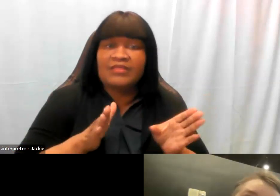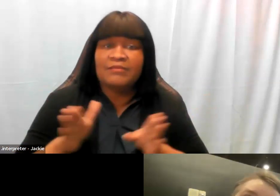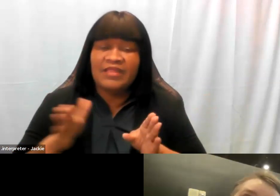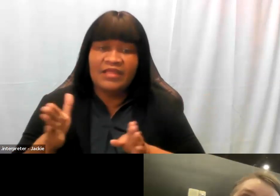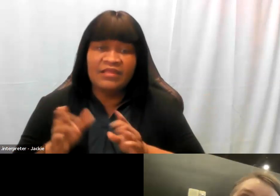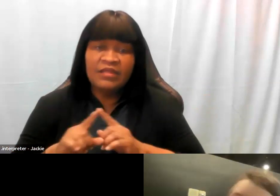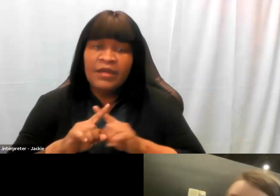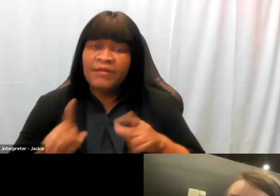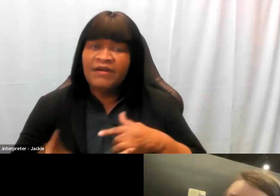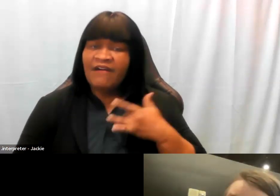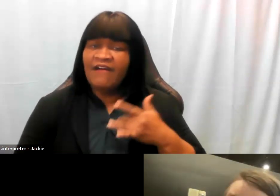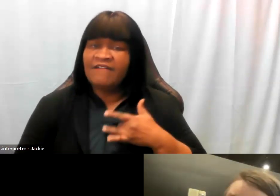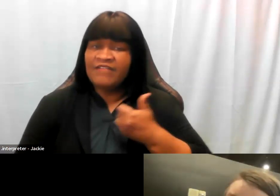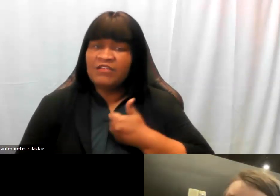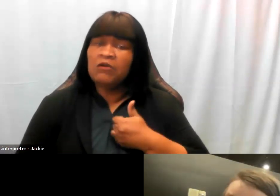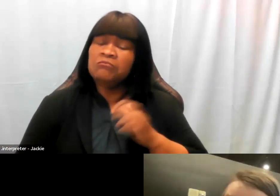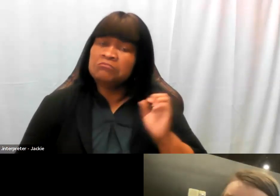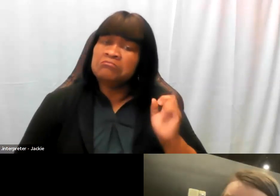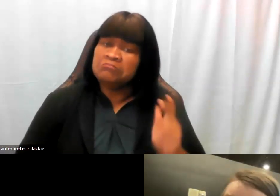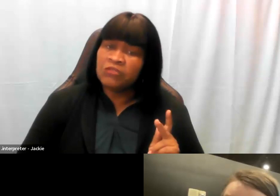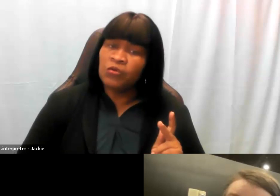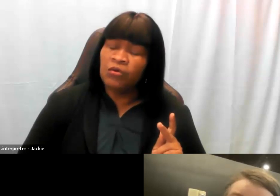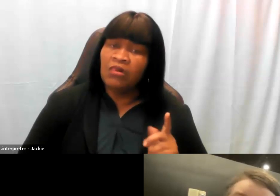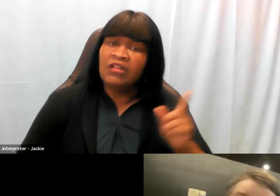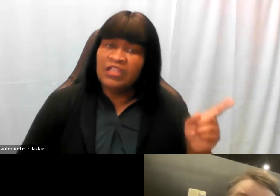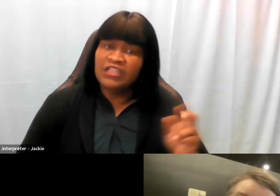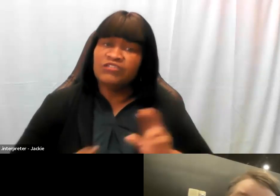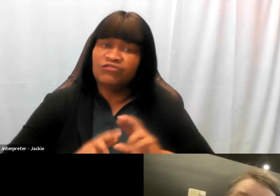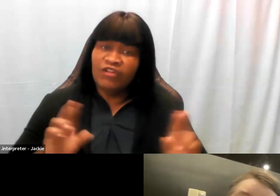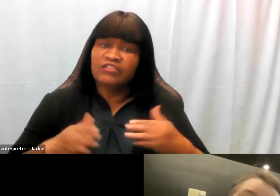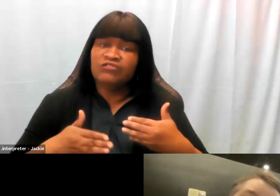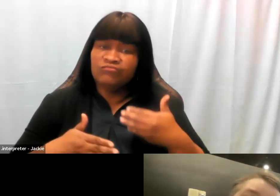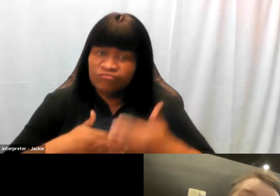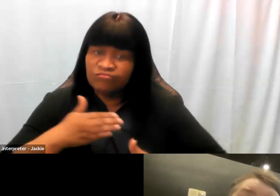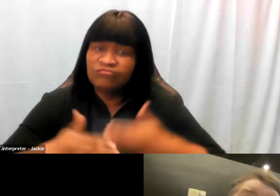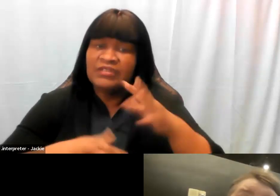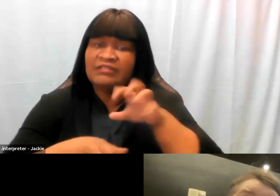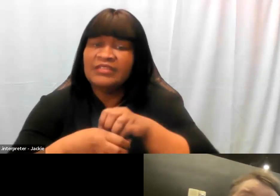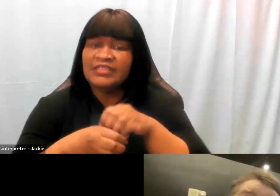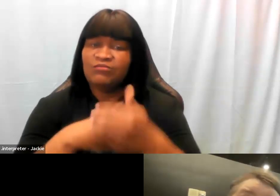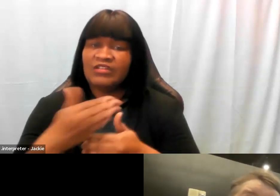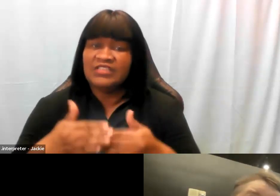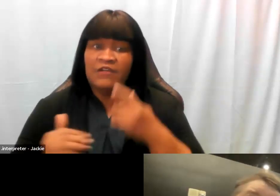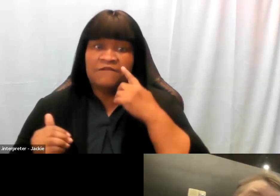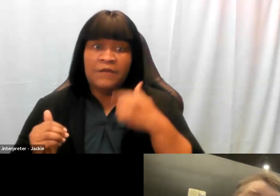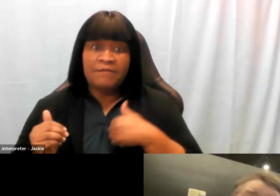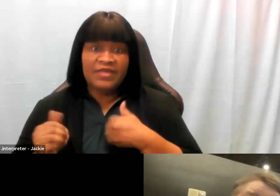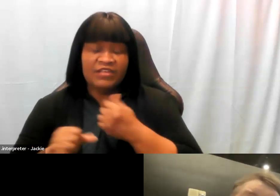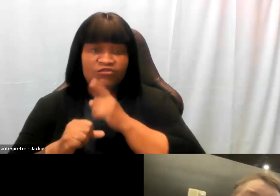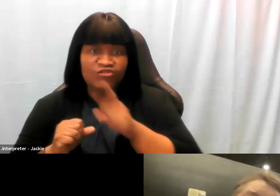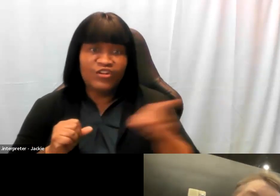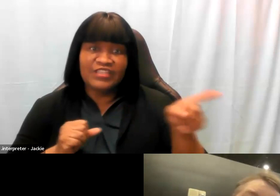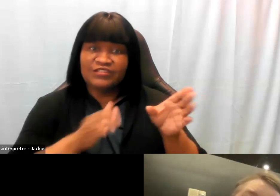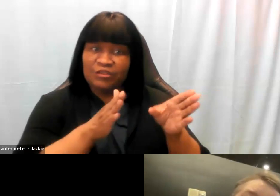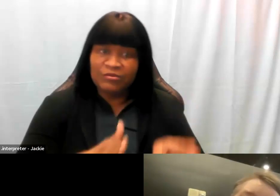feel pretty cool about the fact that he's about to get going on engagement in that process, which to me shows that this is a person who